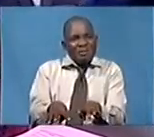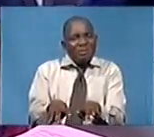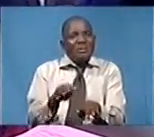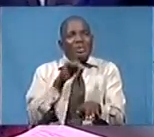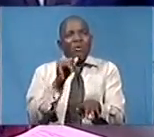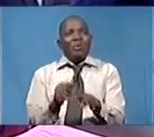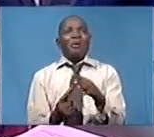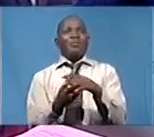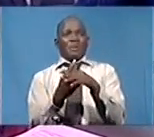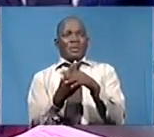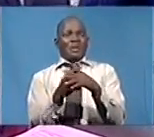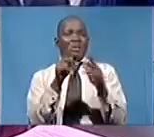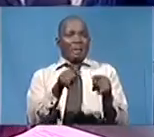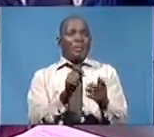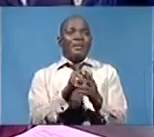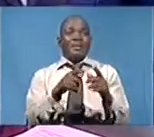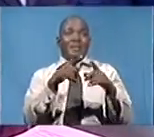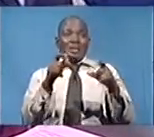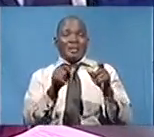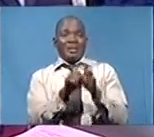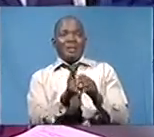be recognized by the